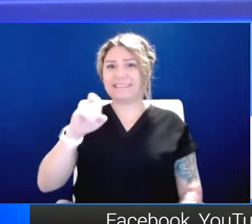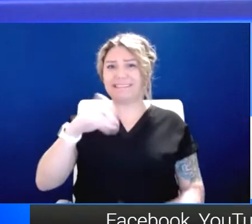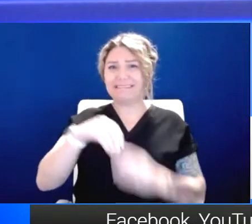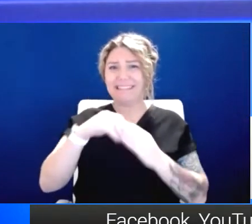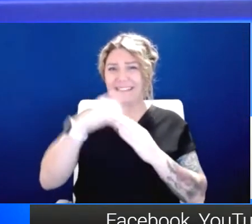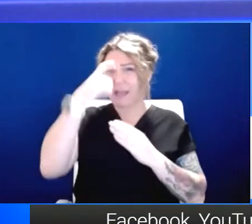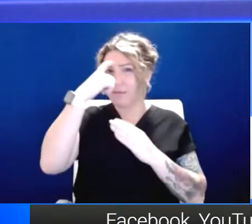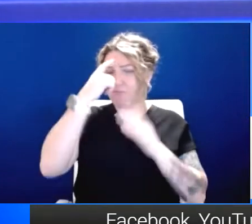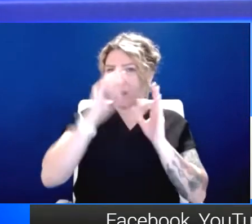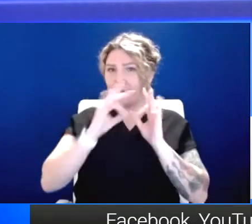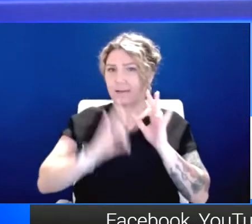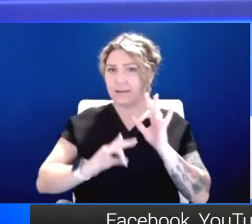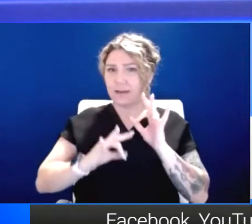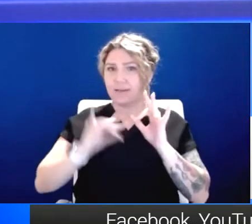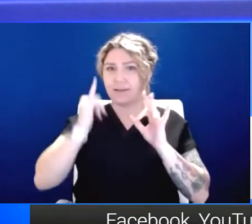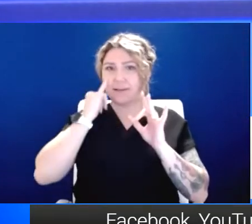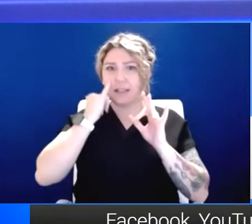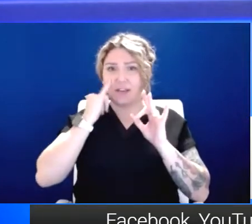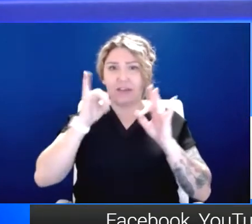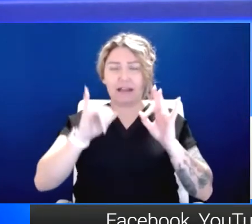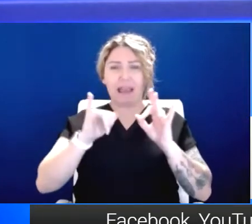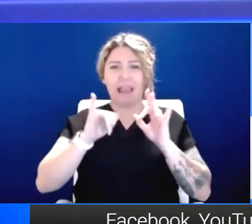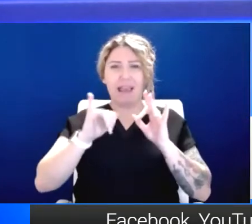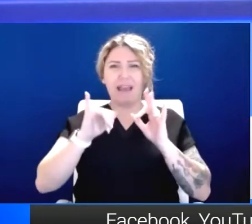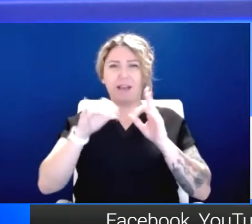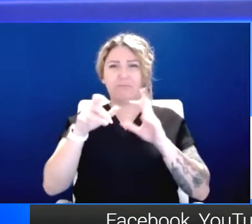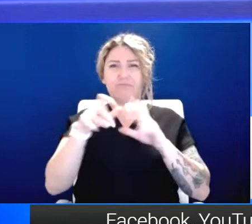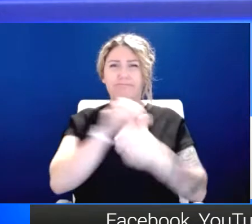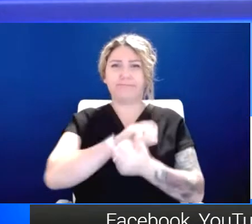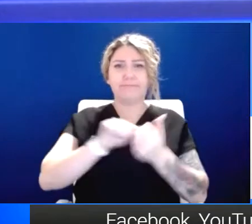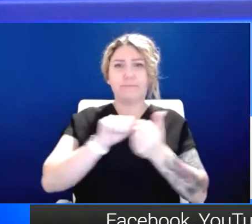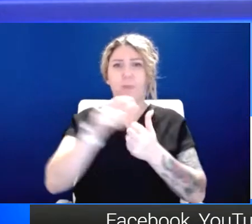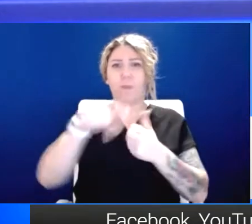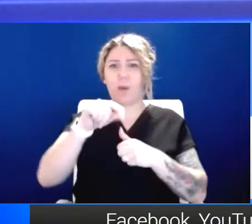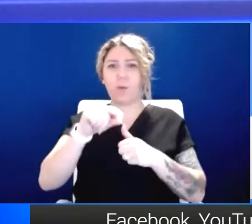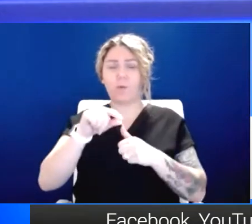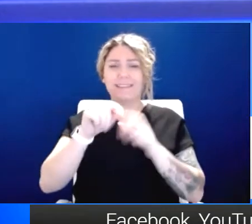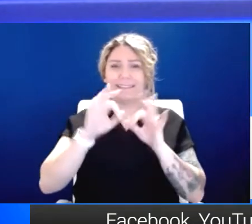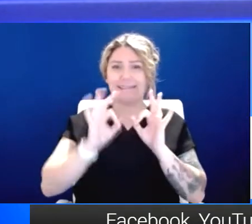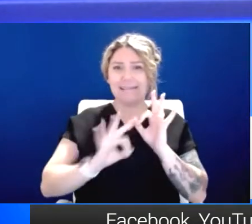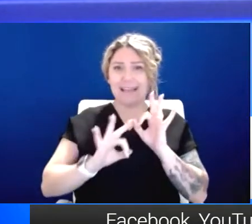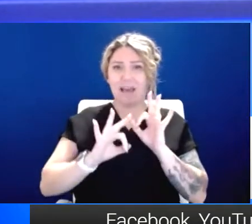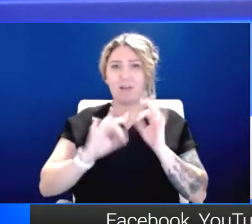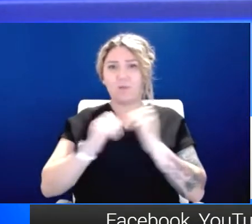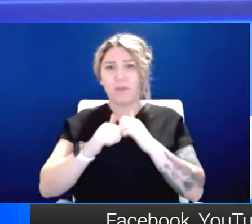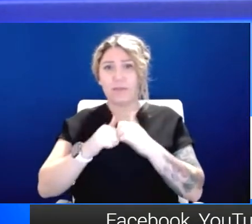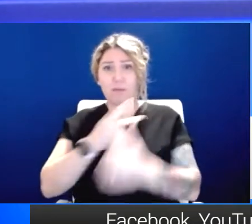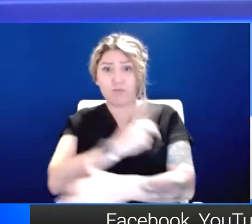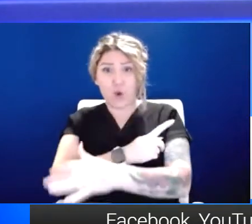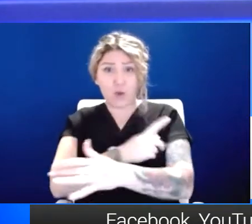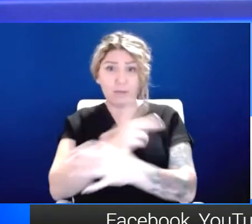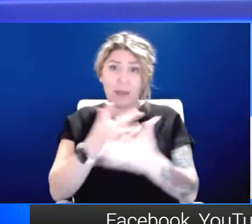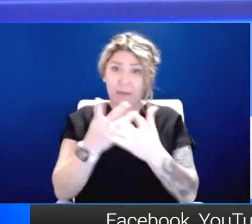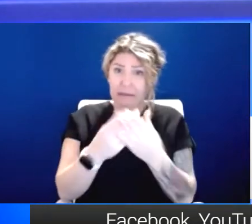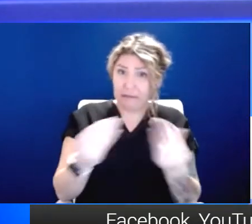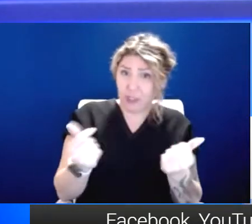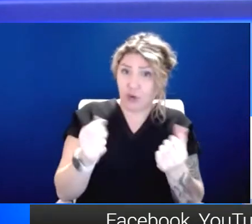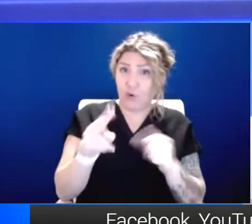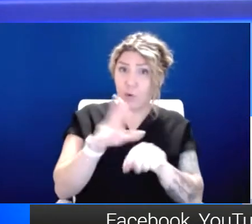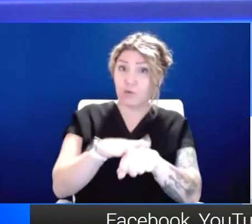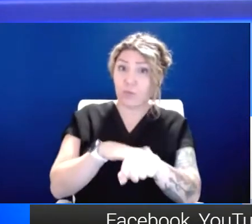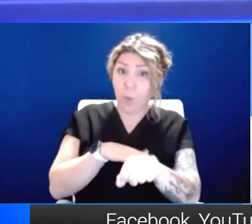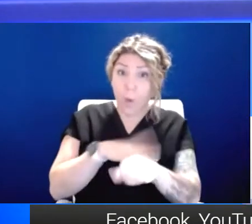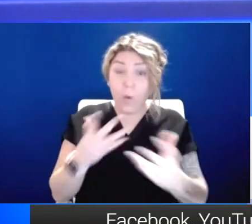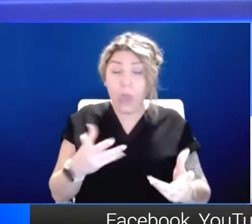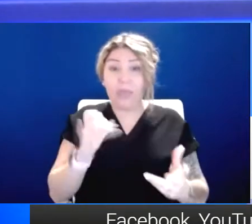can clear these cells of this abnormal protein, maybe we can slow Parkinson's, maybe we can even cure Parkinson's. So that's one big